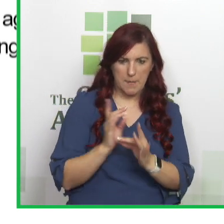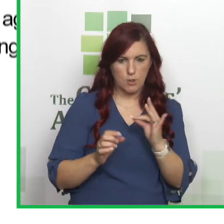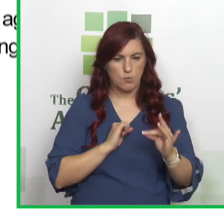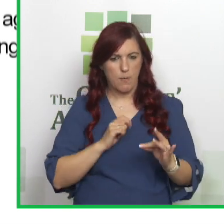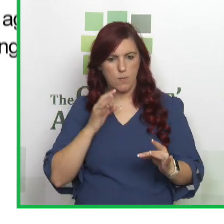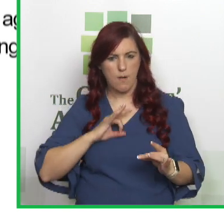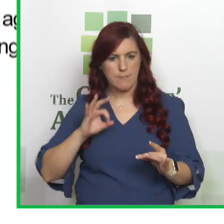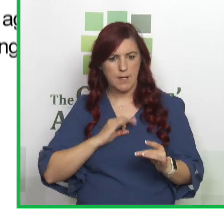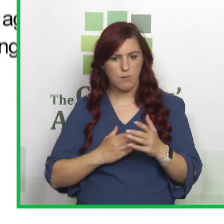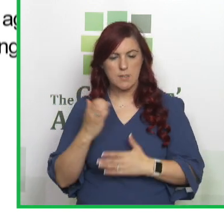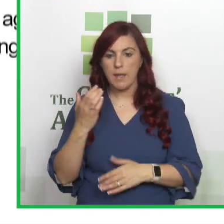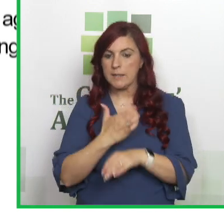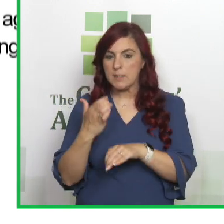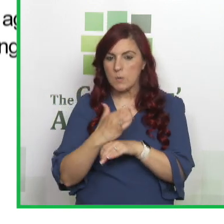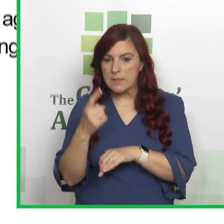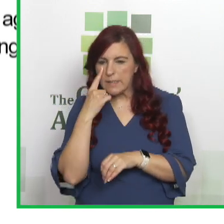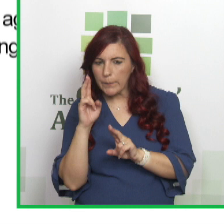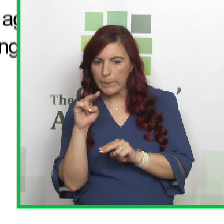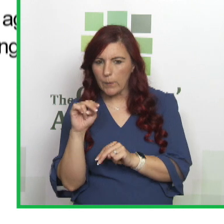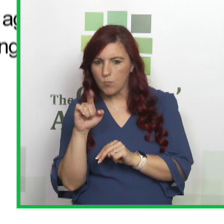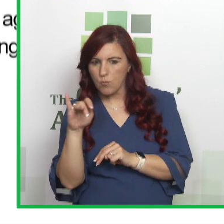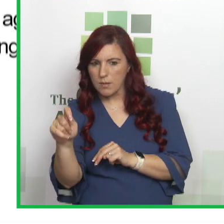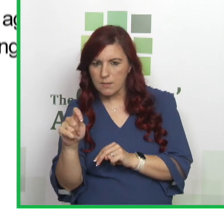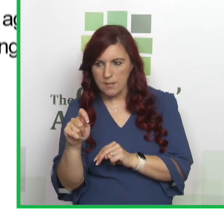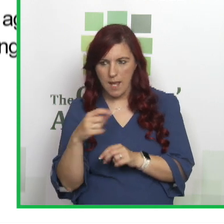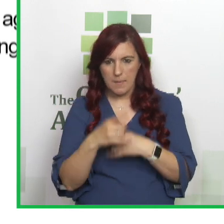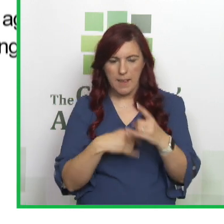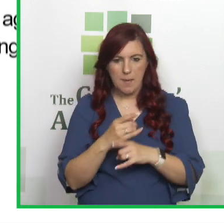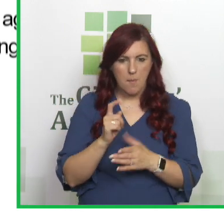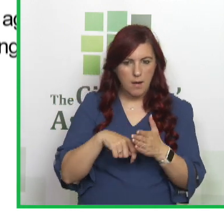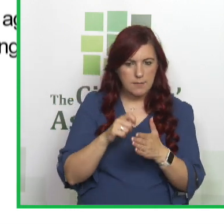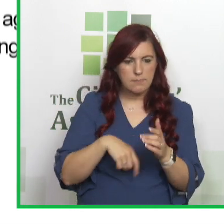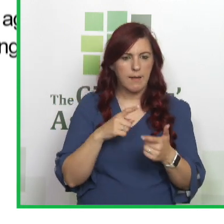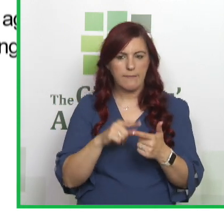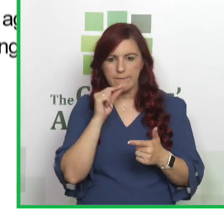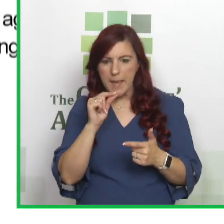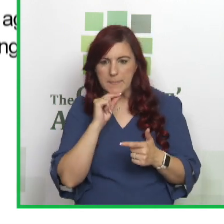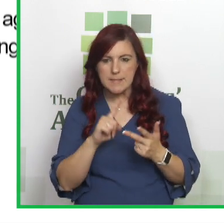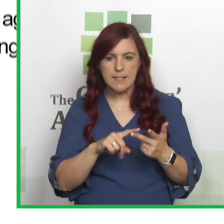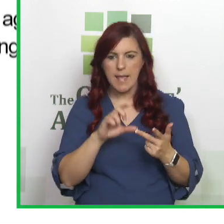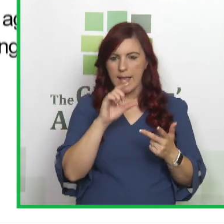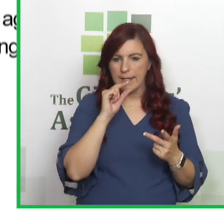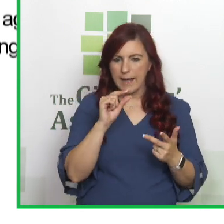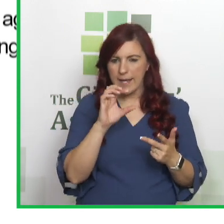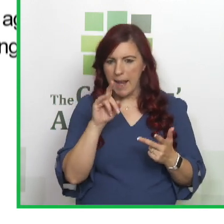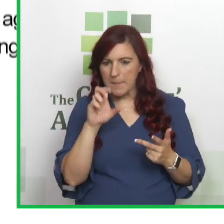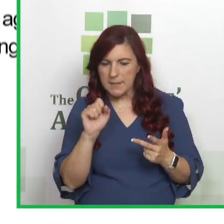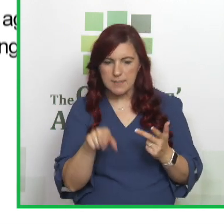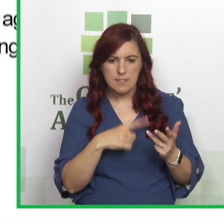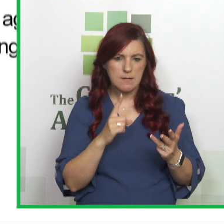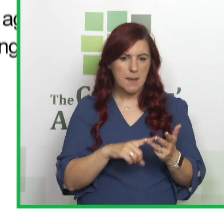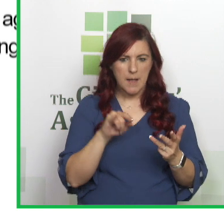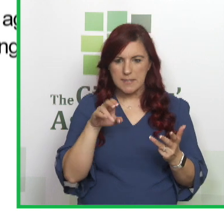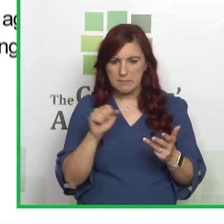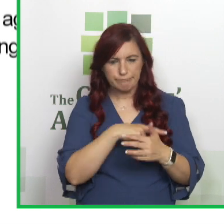We continuously see the new products that are coming to the market, products like cannabis edibles, vapes. We even see nitrous oxide now being sold.